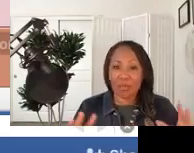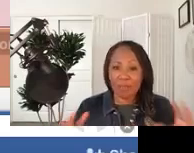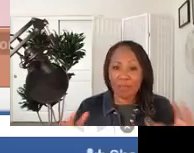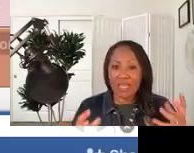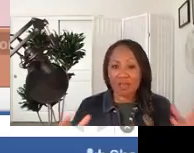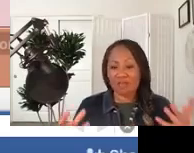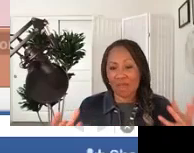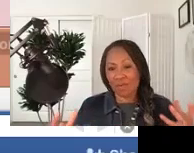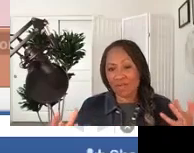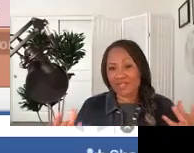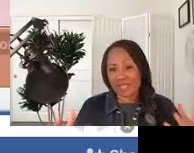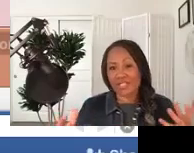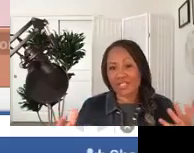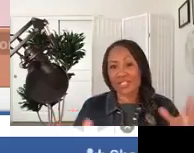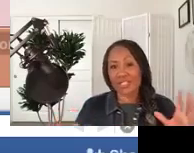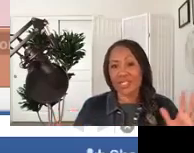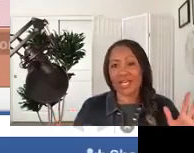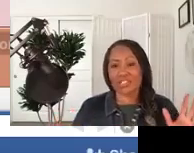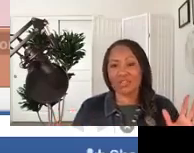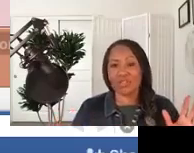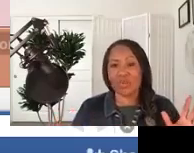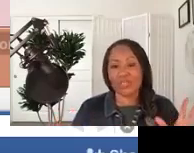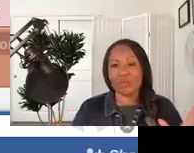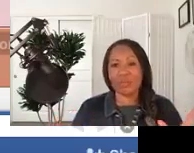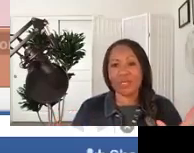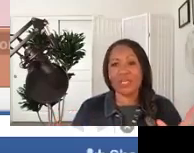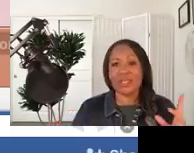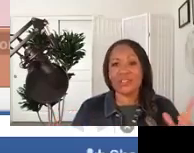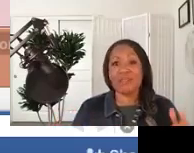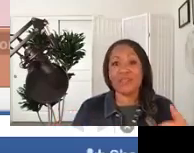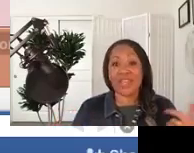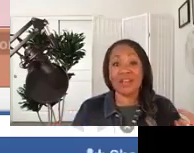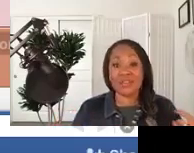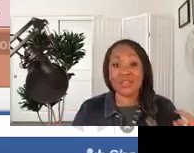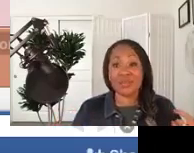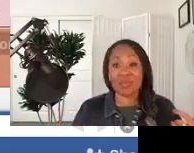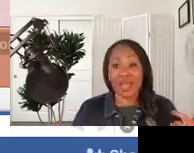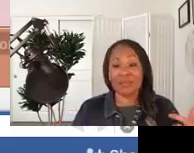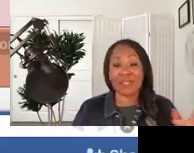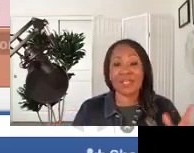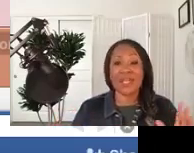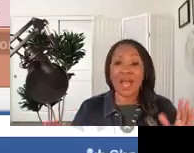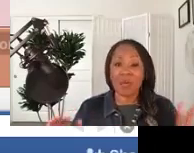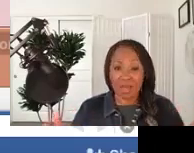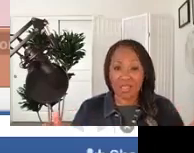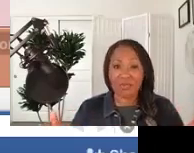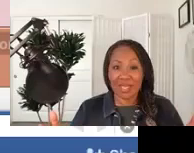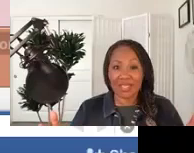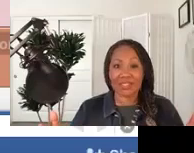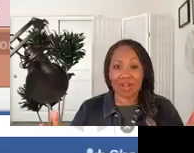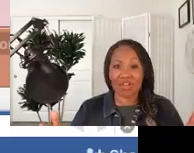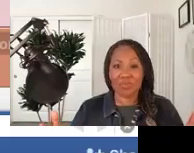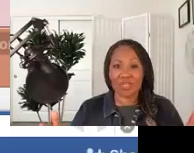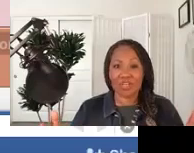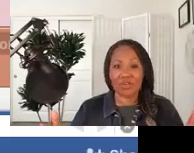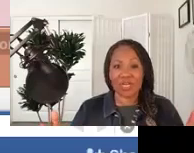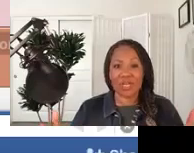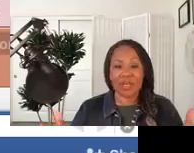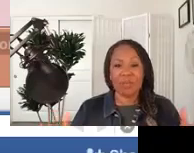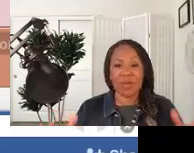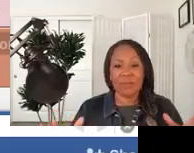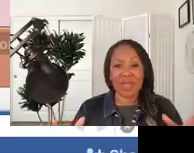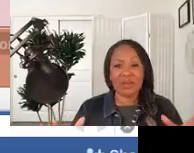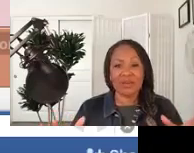Like the meat of my presentation is actually going to be something else, right? Because I want to do a land acknowledgement and a